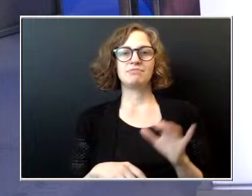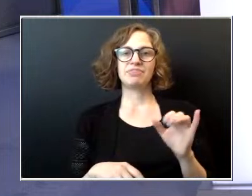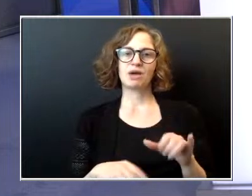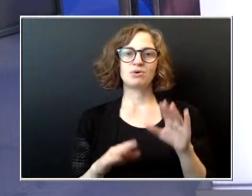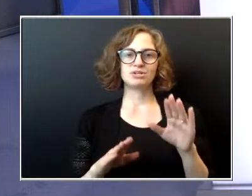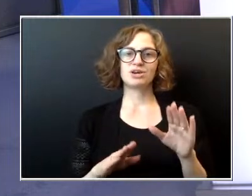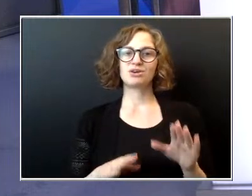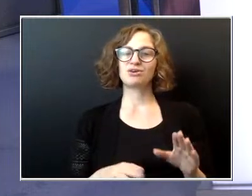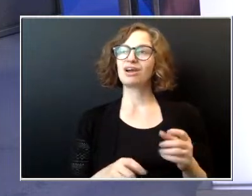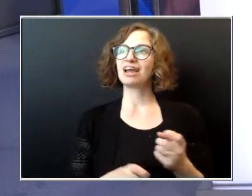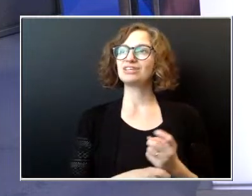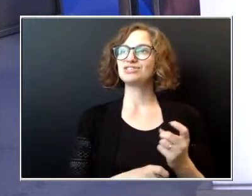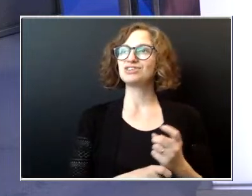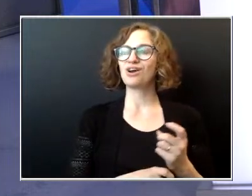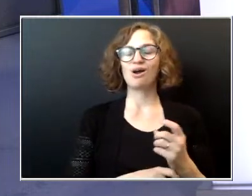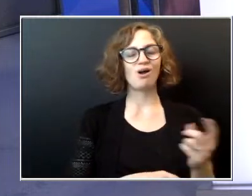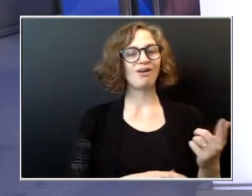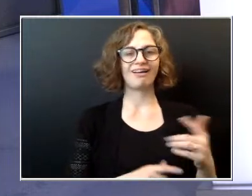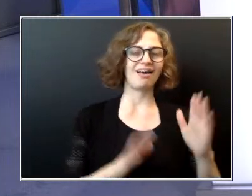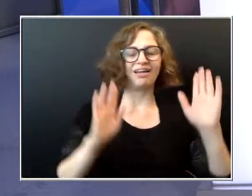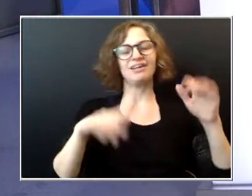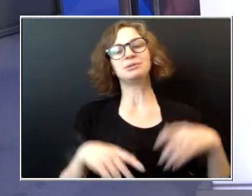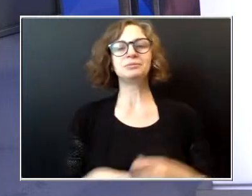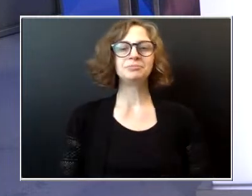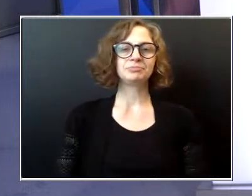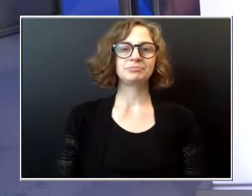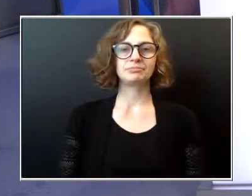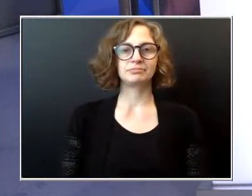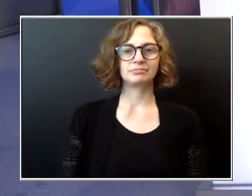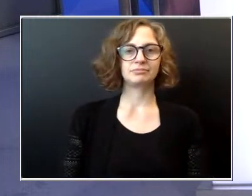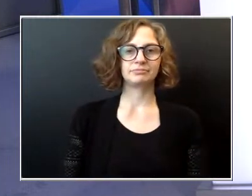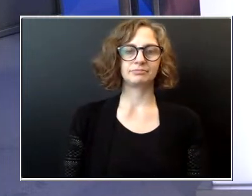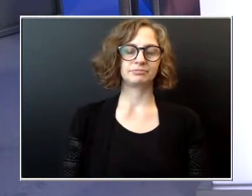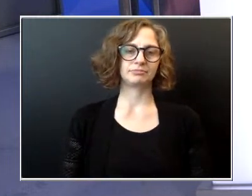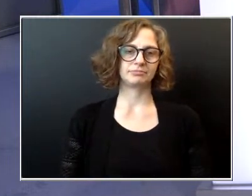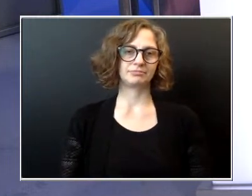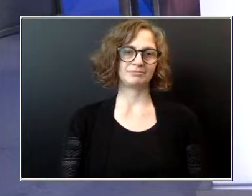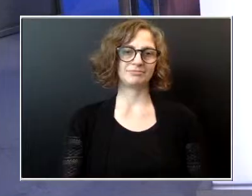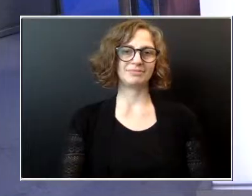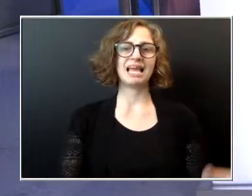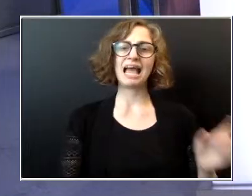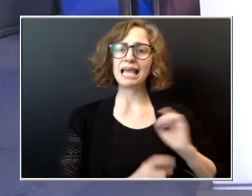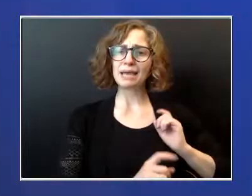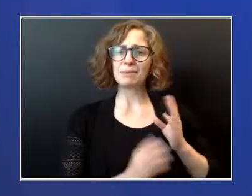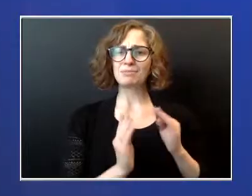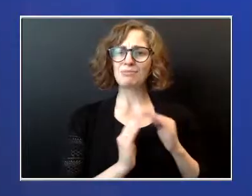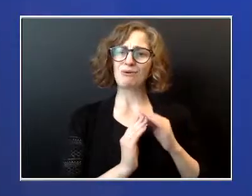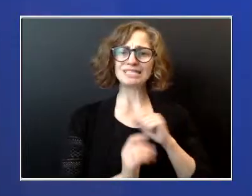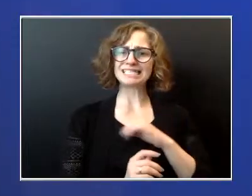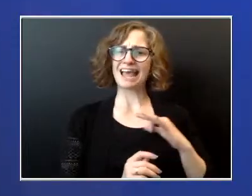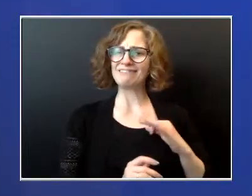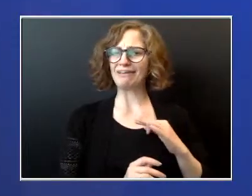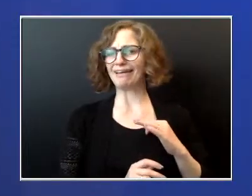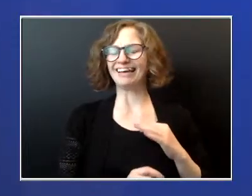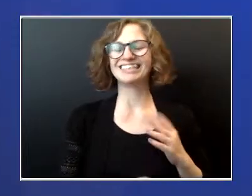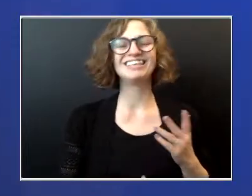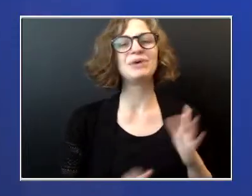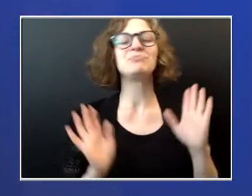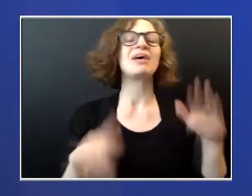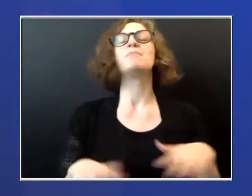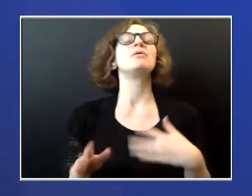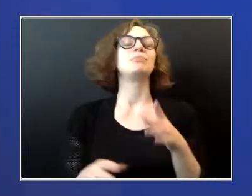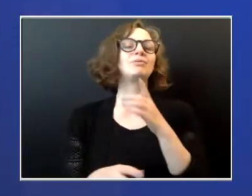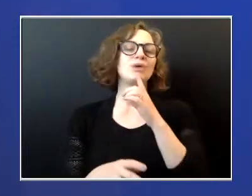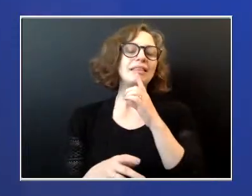married. I'll laugh. Ha, give me some more staffing. Yeah, there we go. No, but in all honesty,